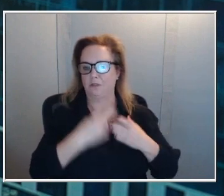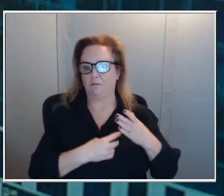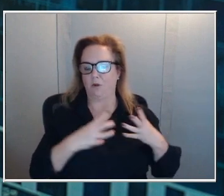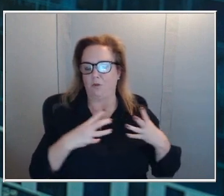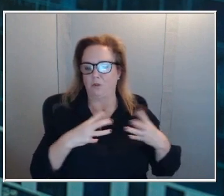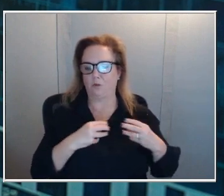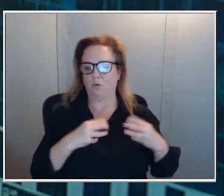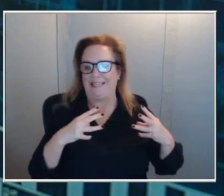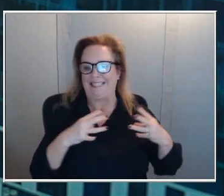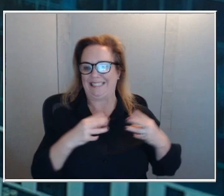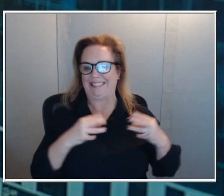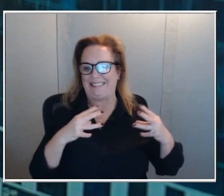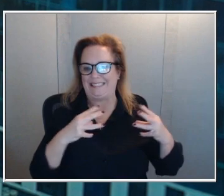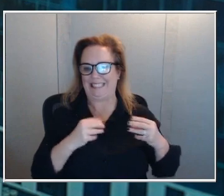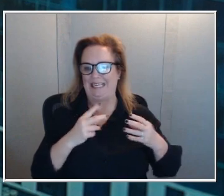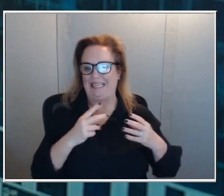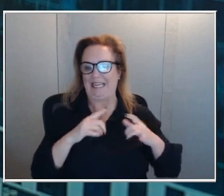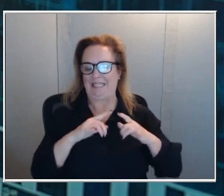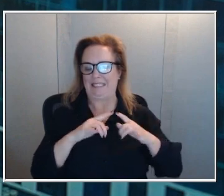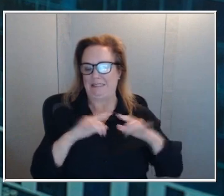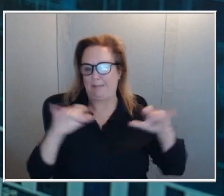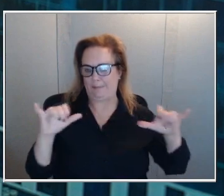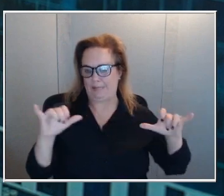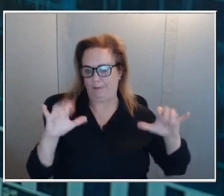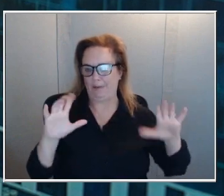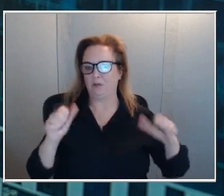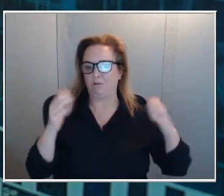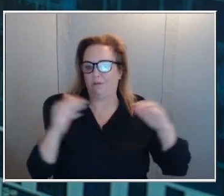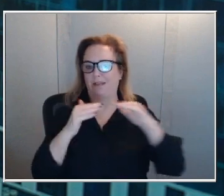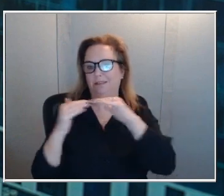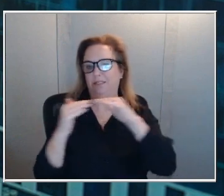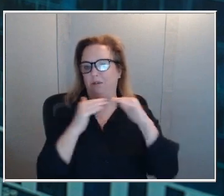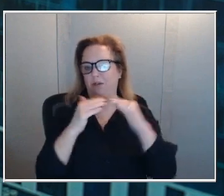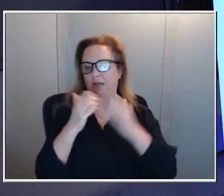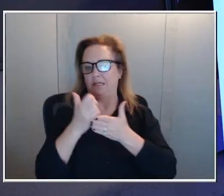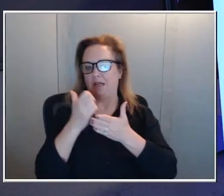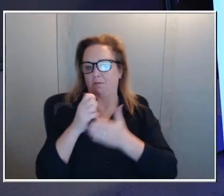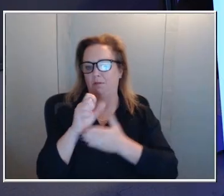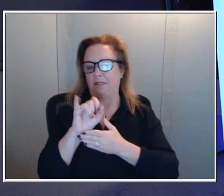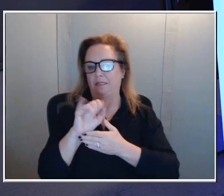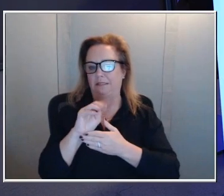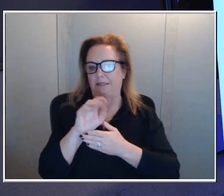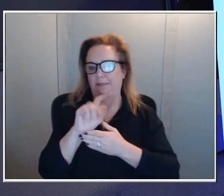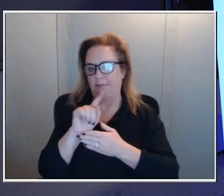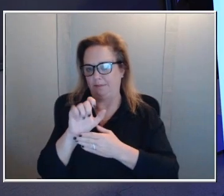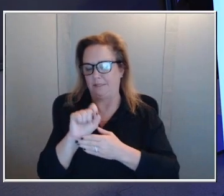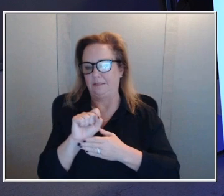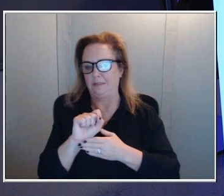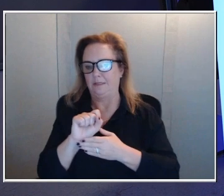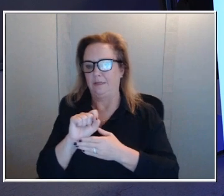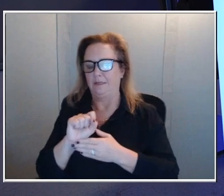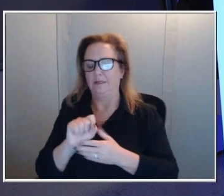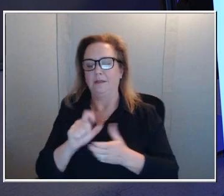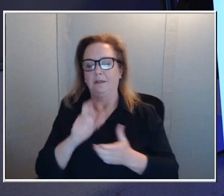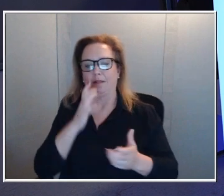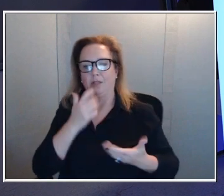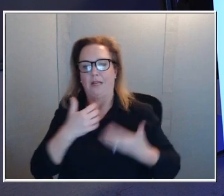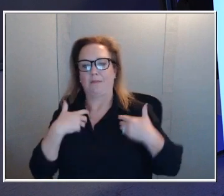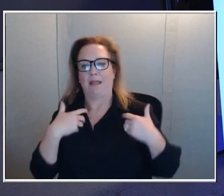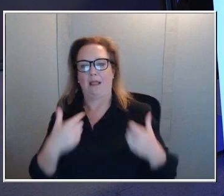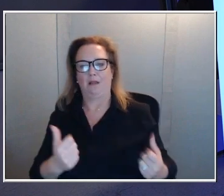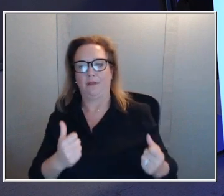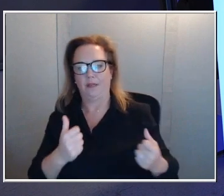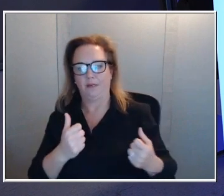same time to provide synchrony and to kind of help with some of her symptoms. I love it. As a doctor, you're not just getting them healthy, you're getting them to